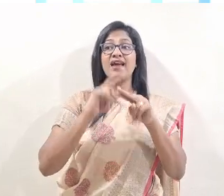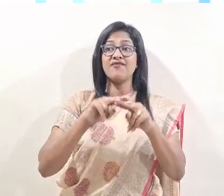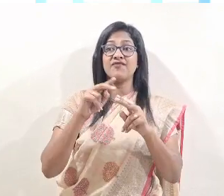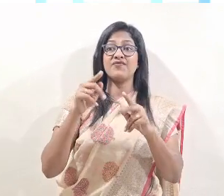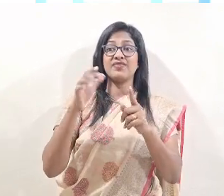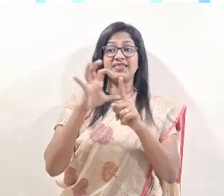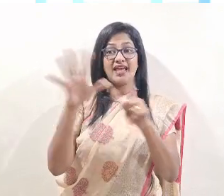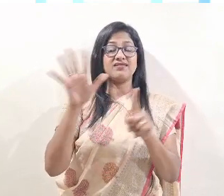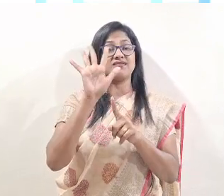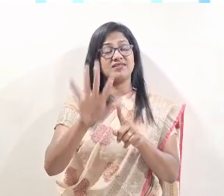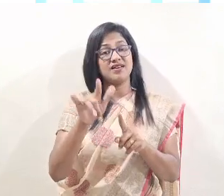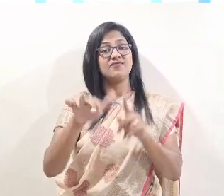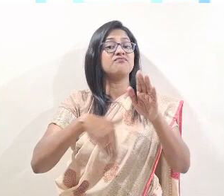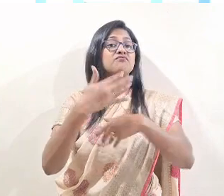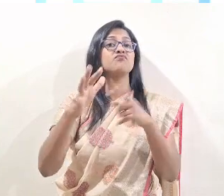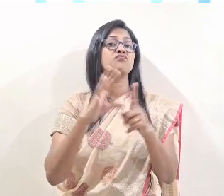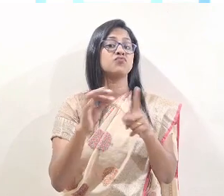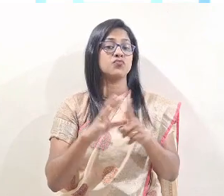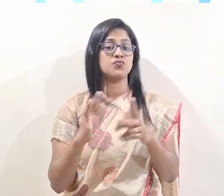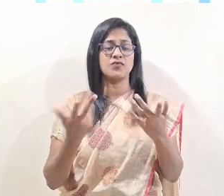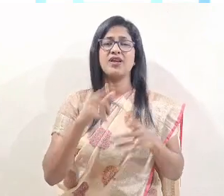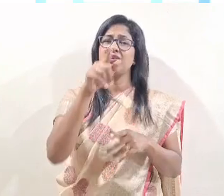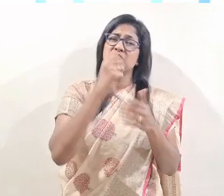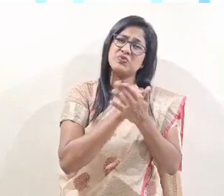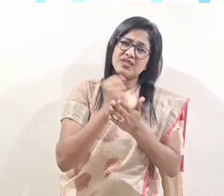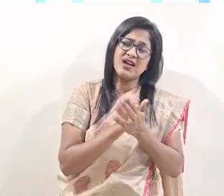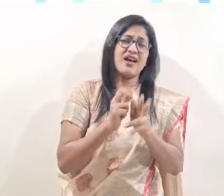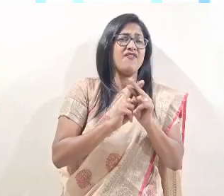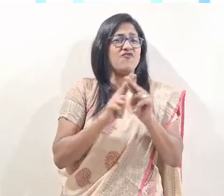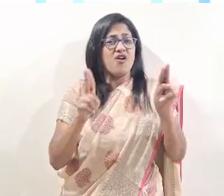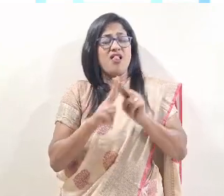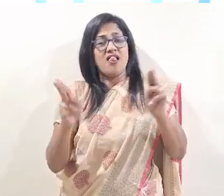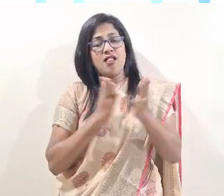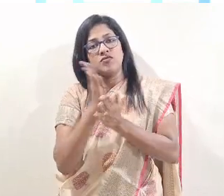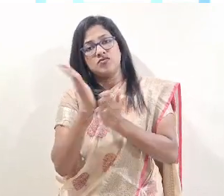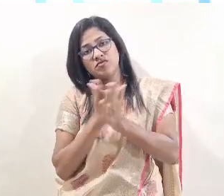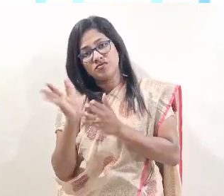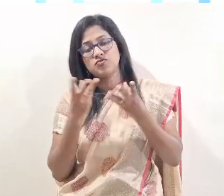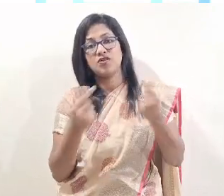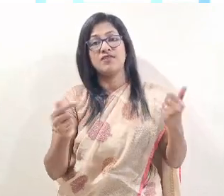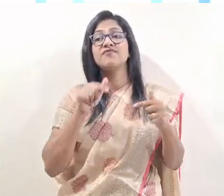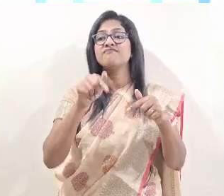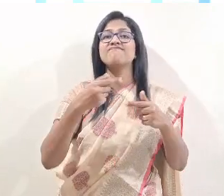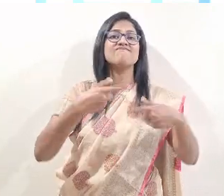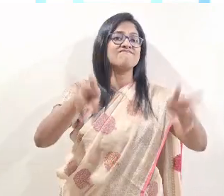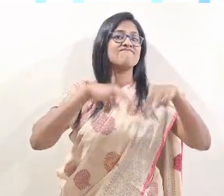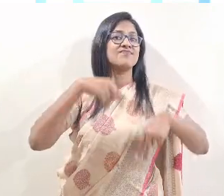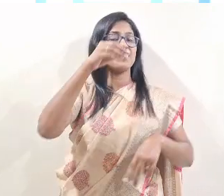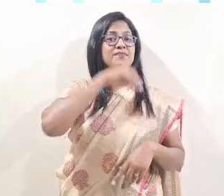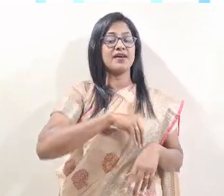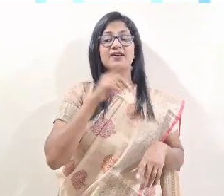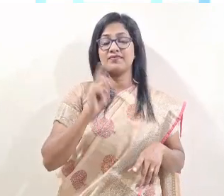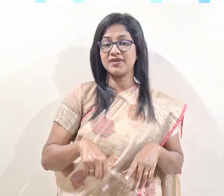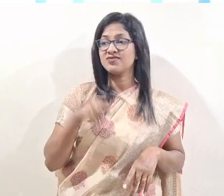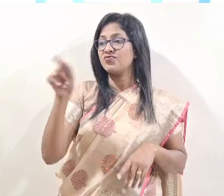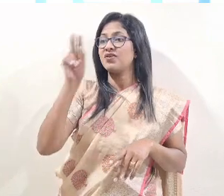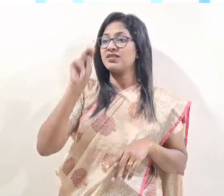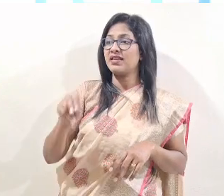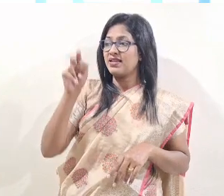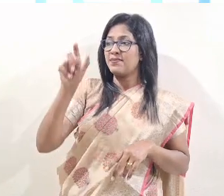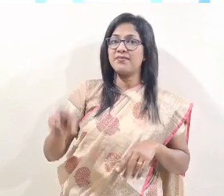there, and you did whatever you could. In the end, it's about compensation. You need somebody to pay for